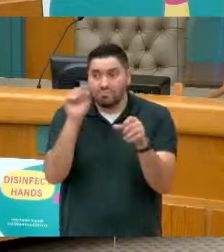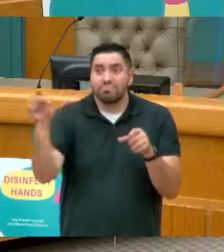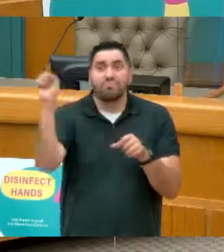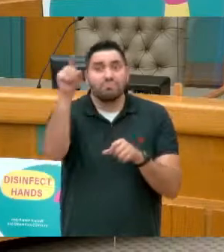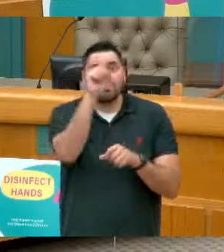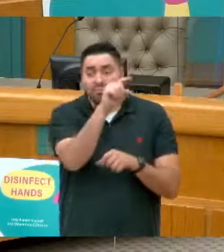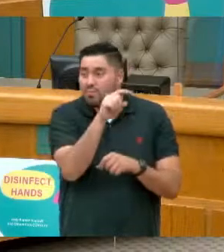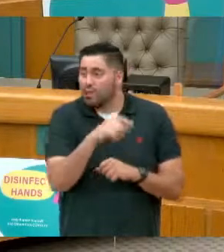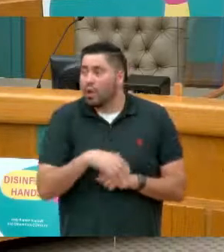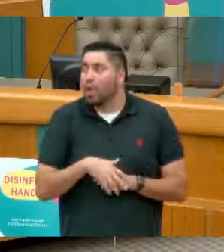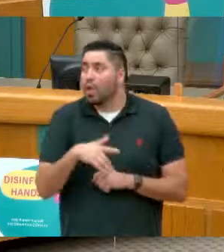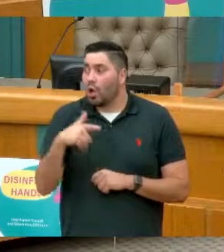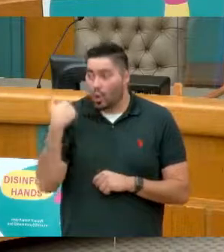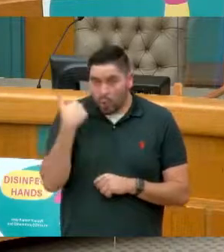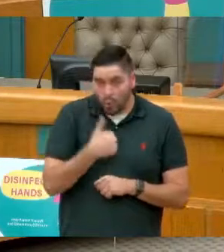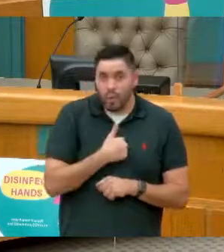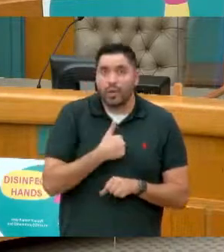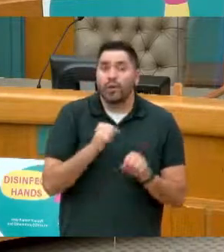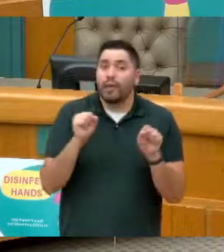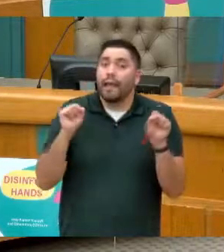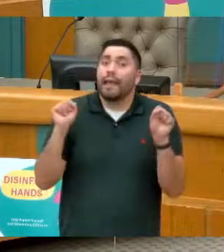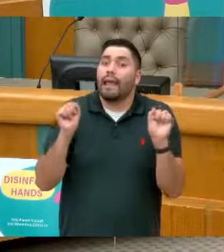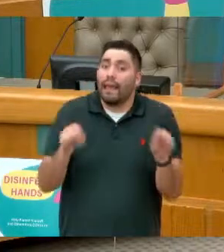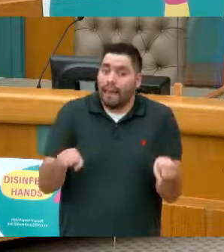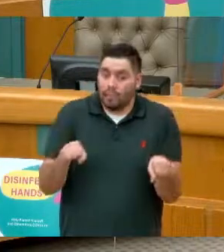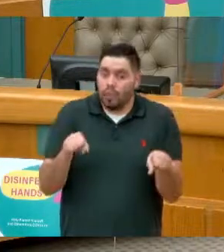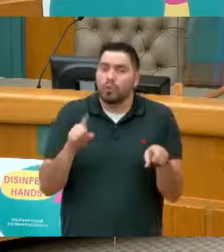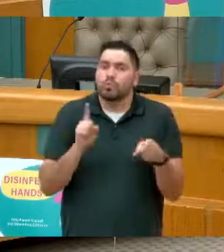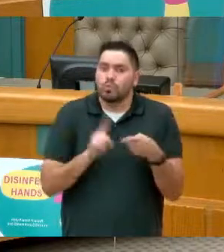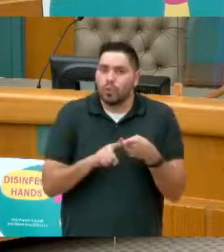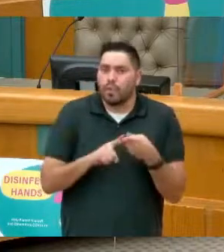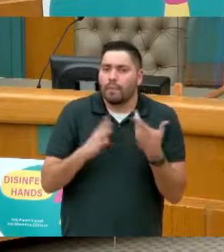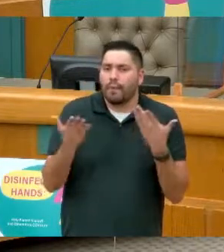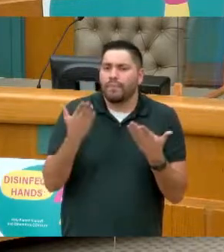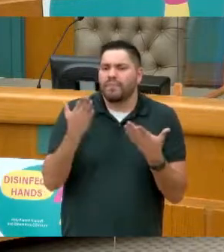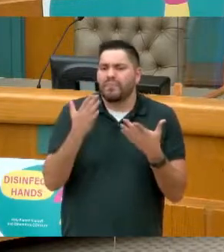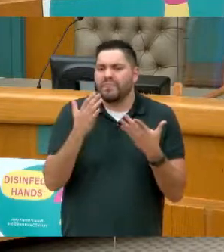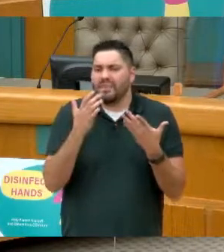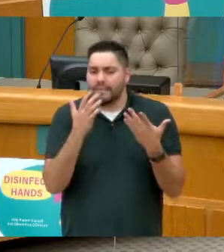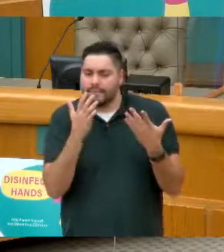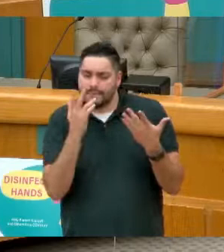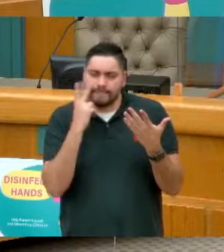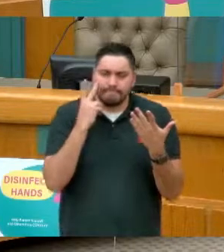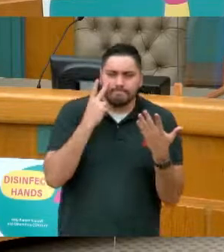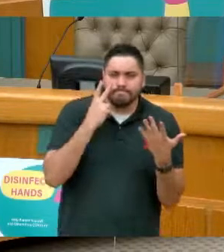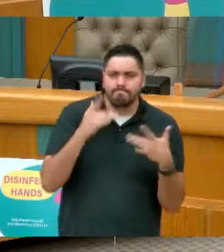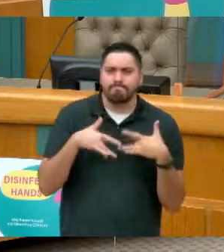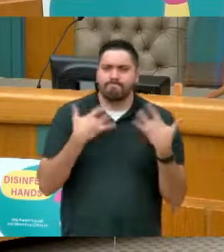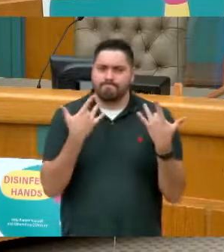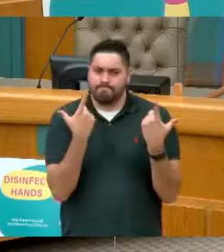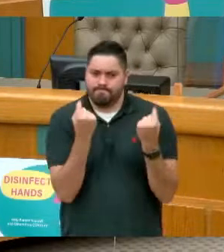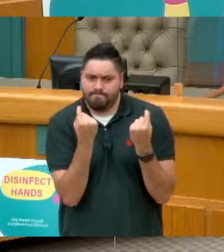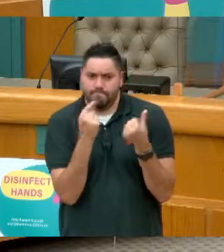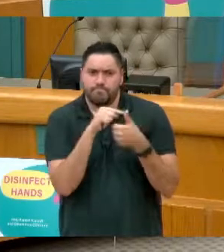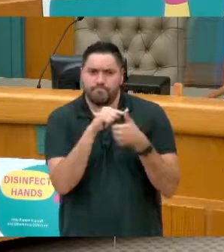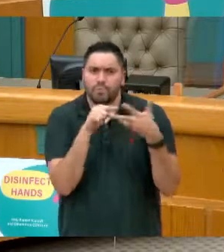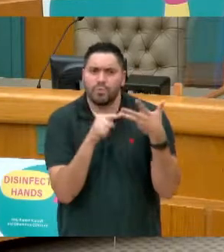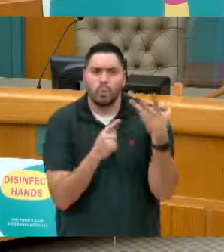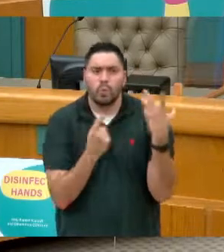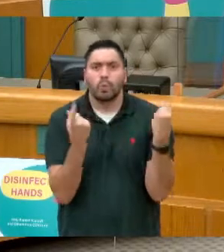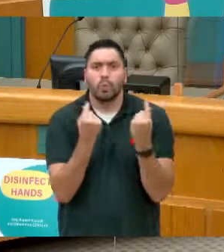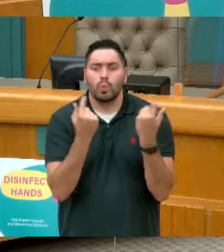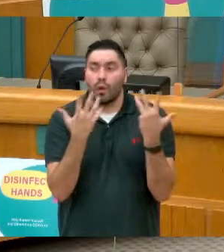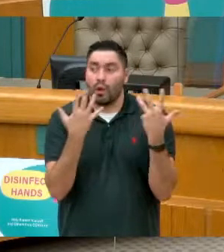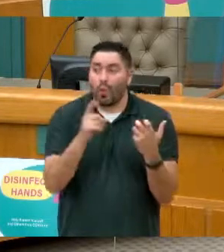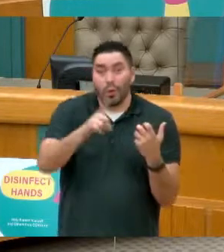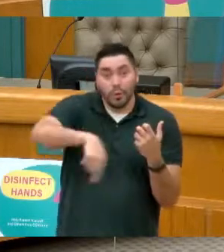have suffered from this terrible virus, and my heart goes out to you, and everyone in my office, our hearts go out to you. And we're